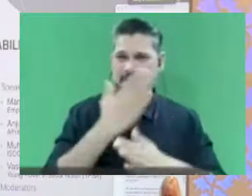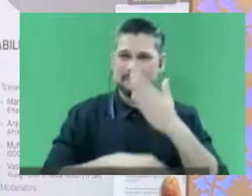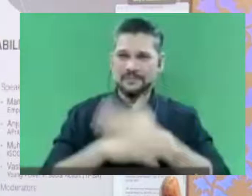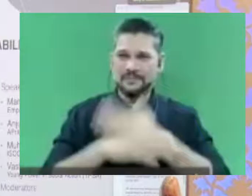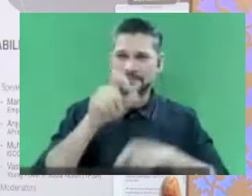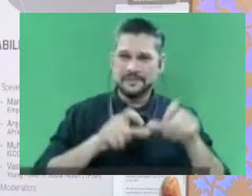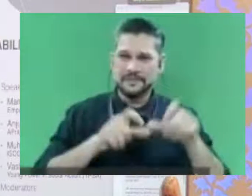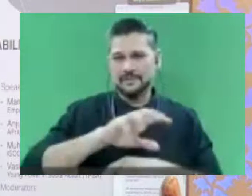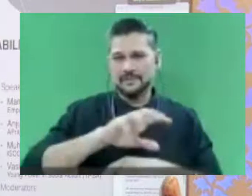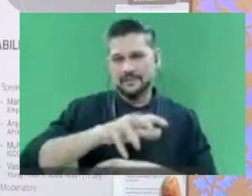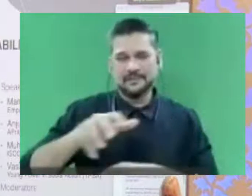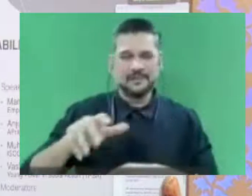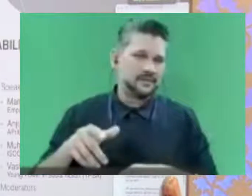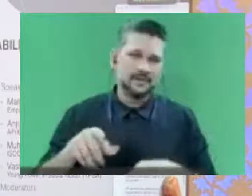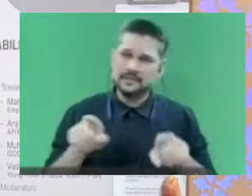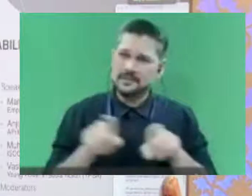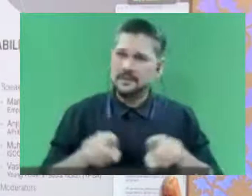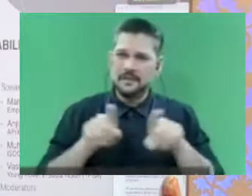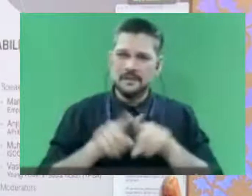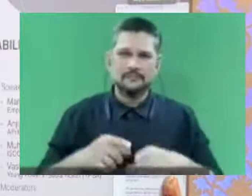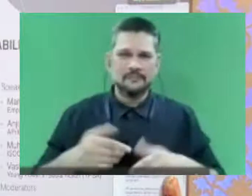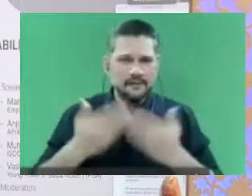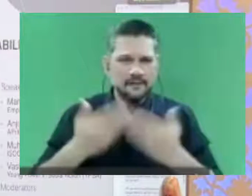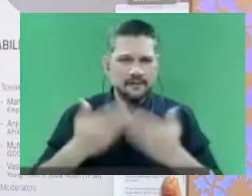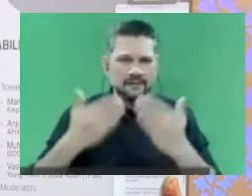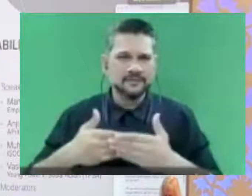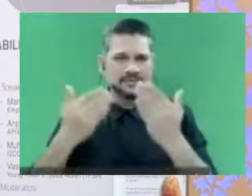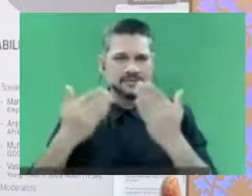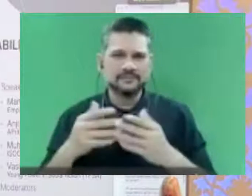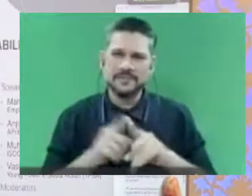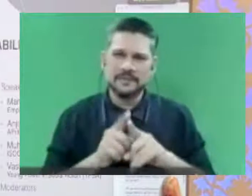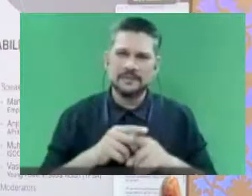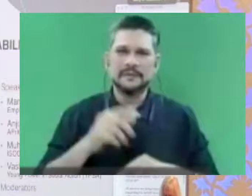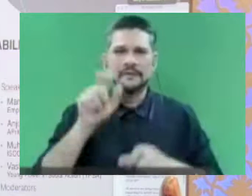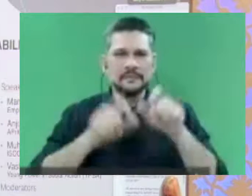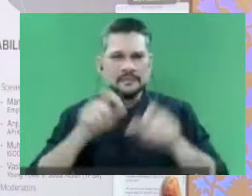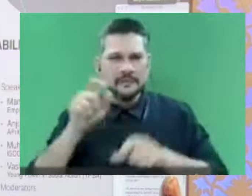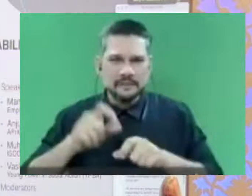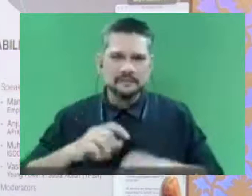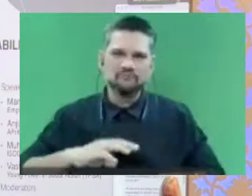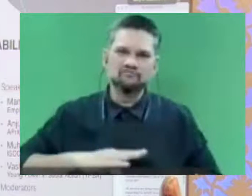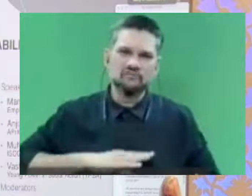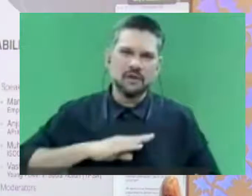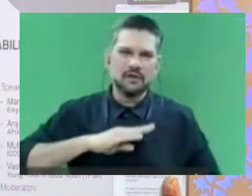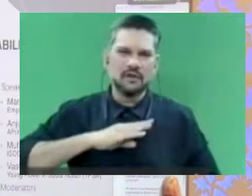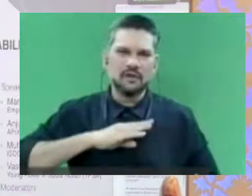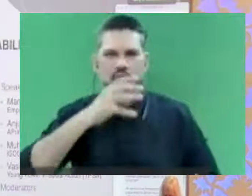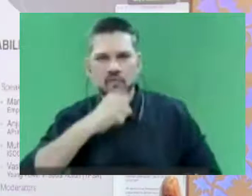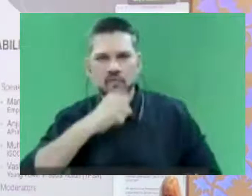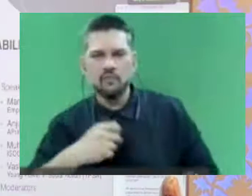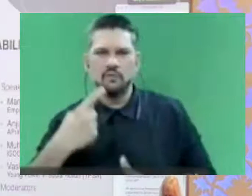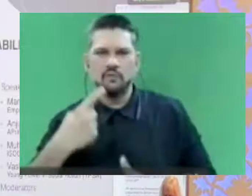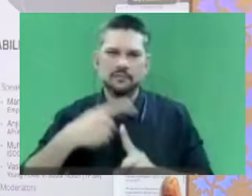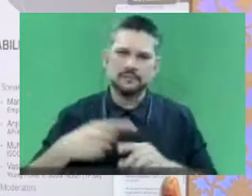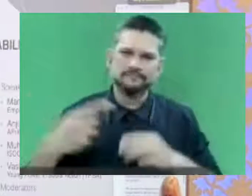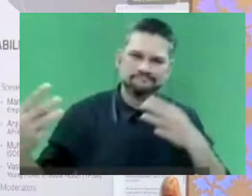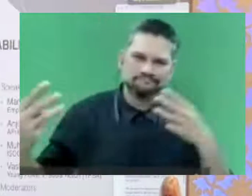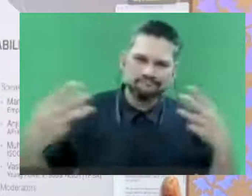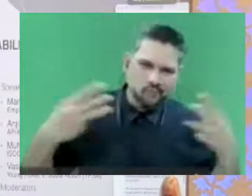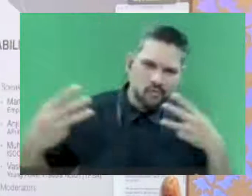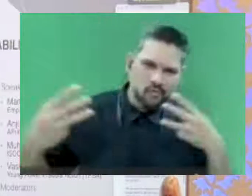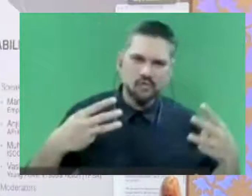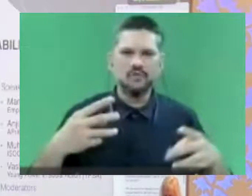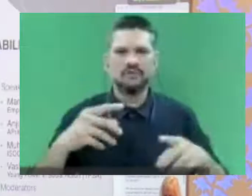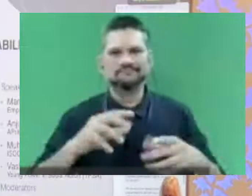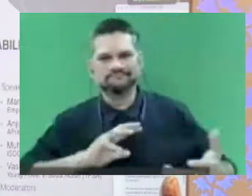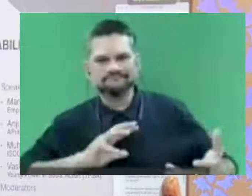every day as people age, as catastrophe, as conflicts, and